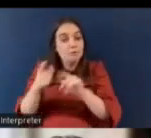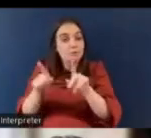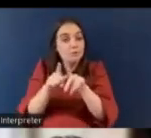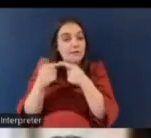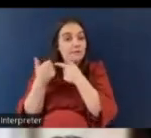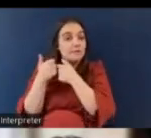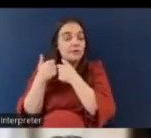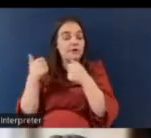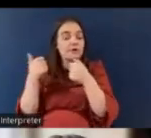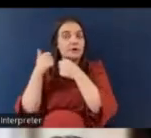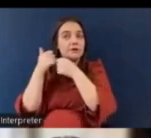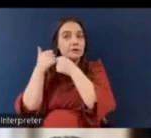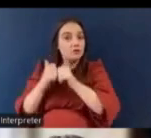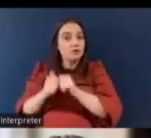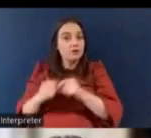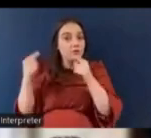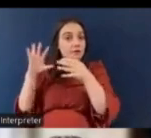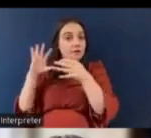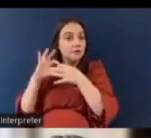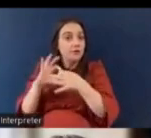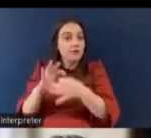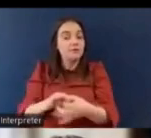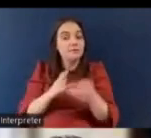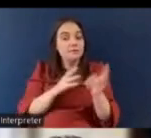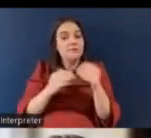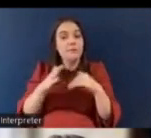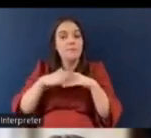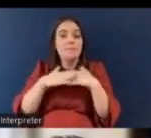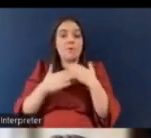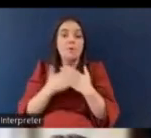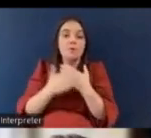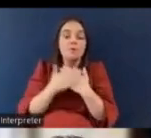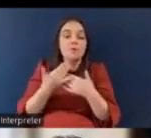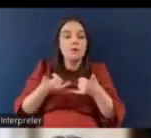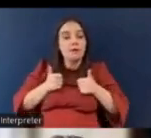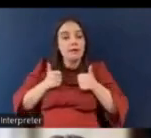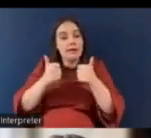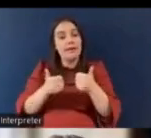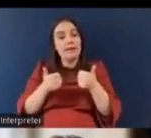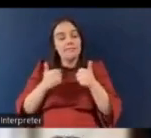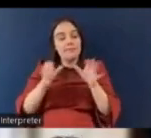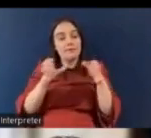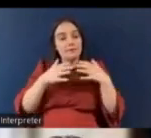intergenerational projects, maybe, where younger or more able-bodied people can support